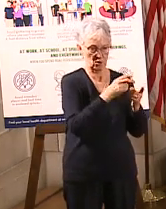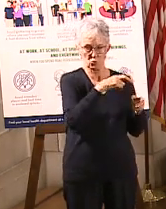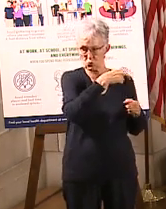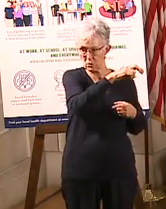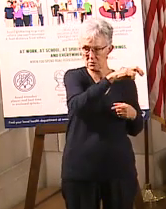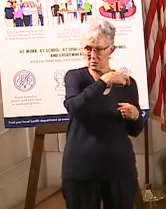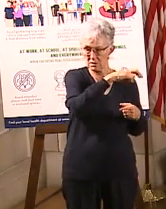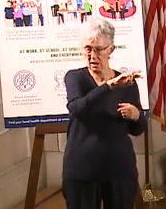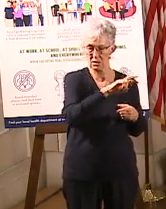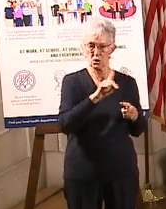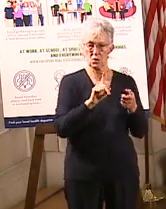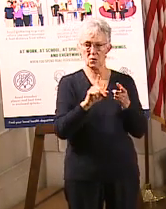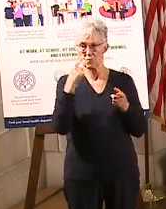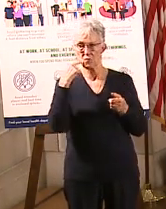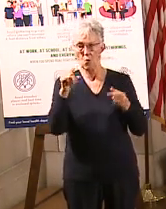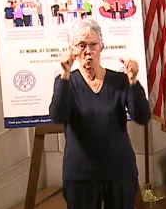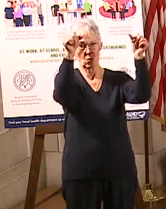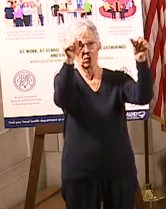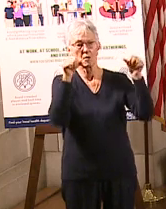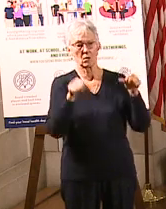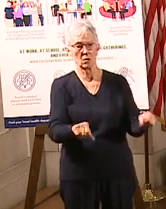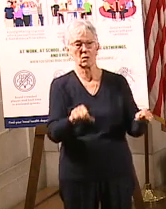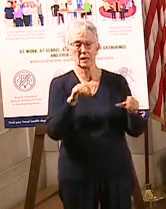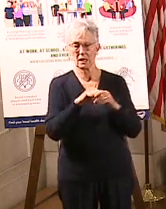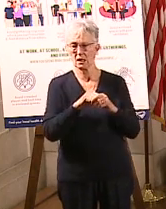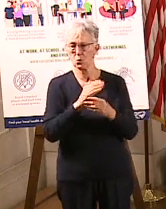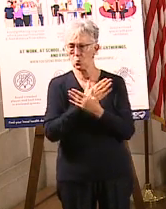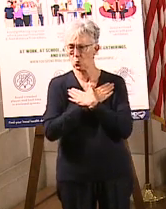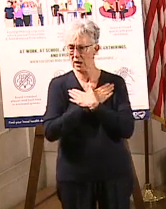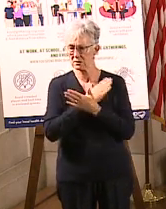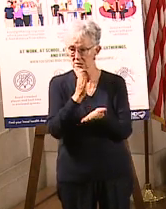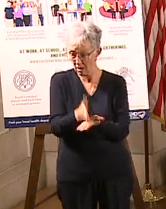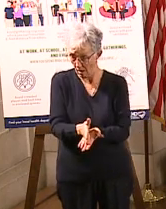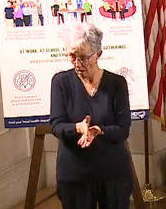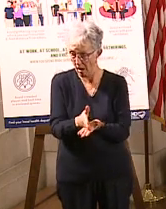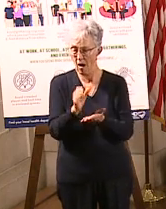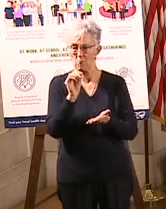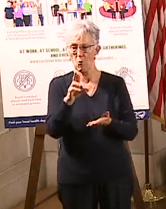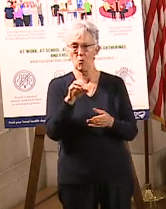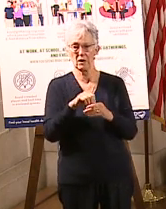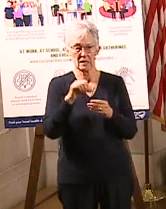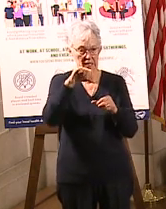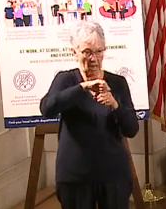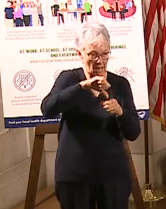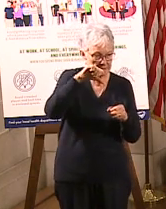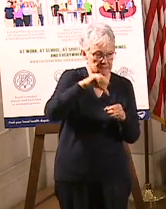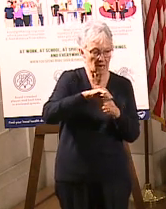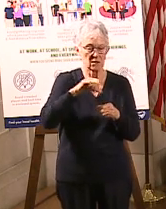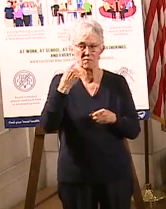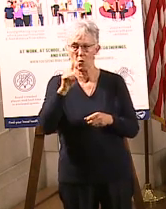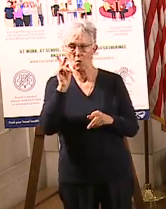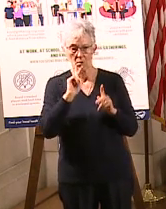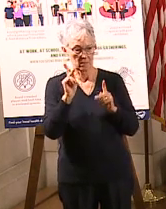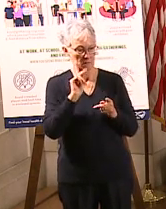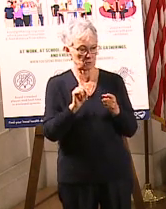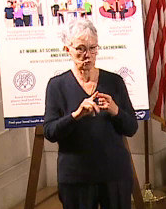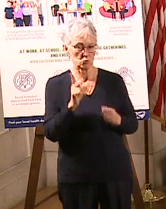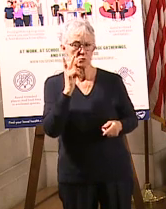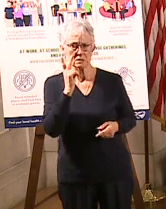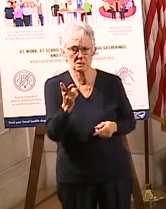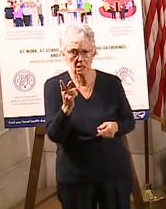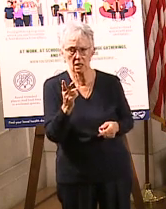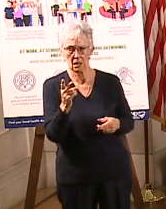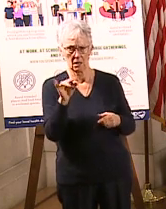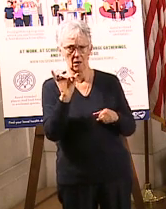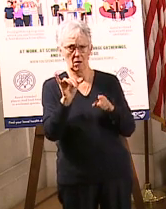example, posters in rest areas to make drivers aware of some of the warning signs. For example, if somebody doesn't